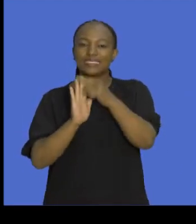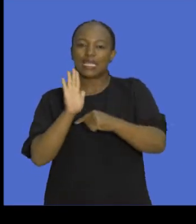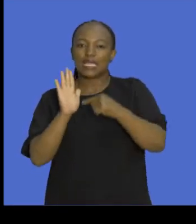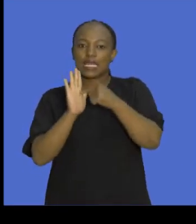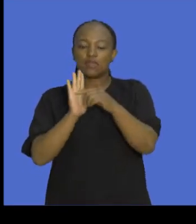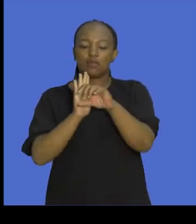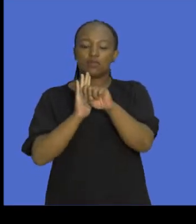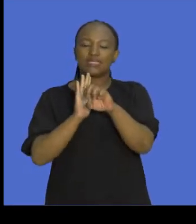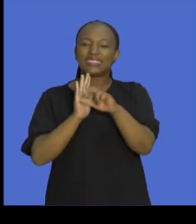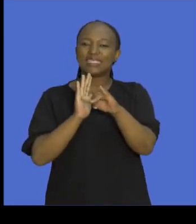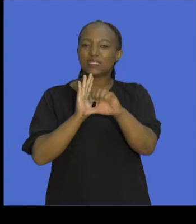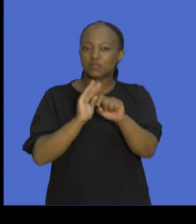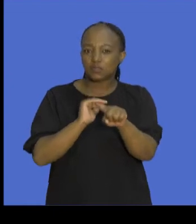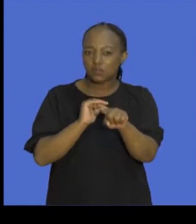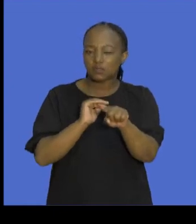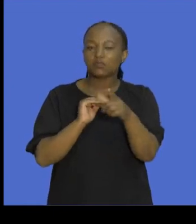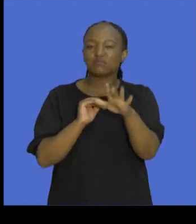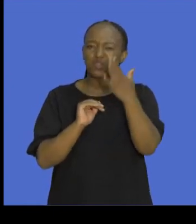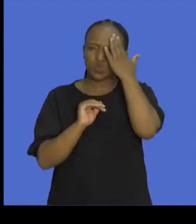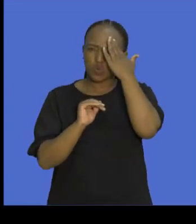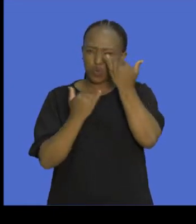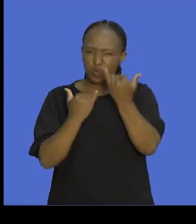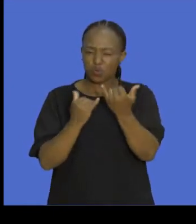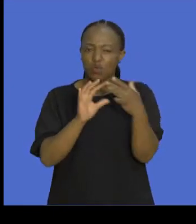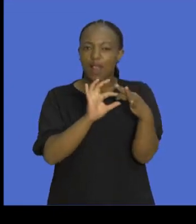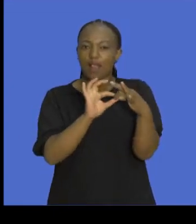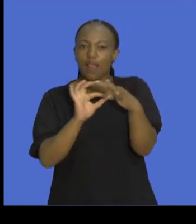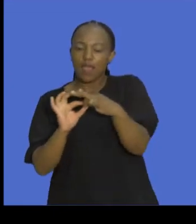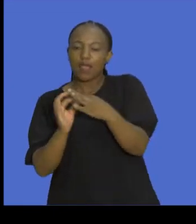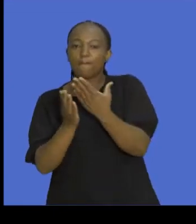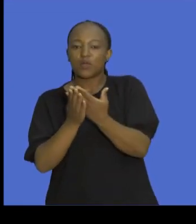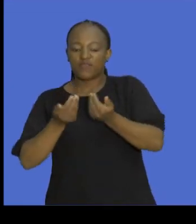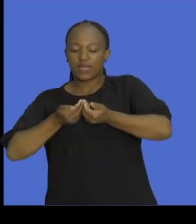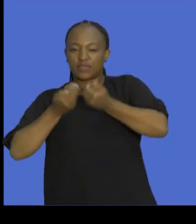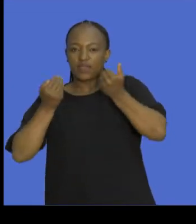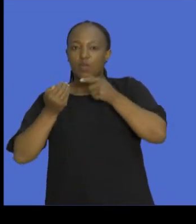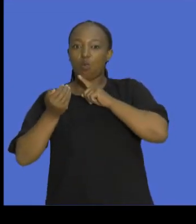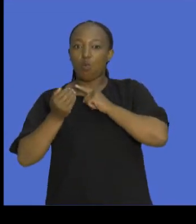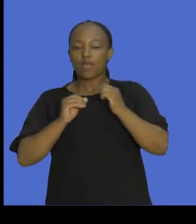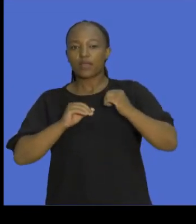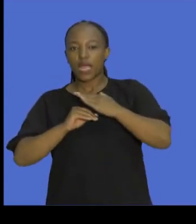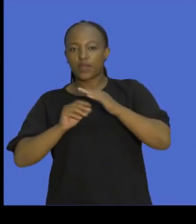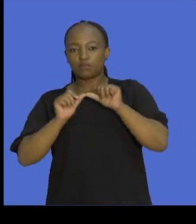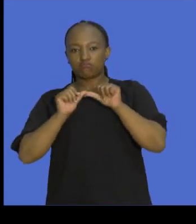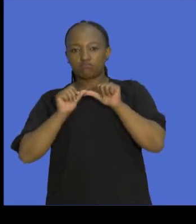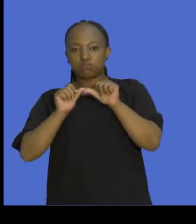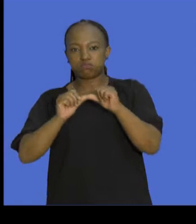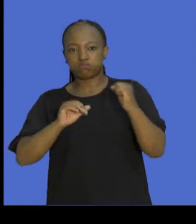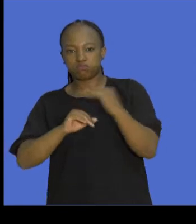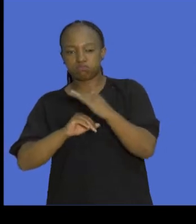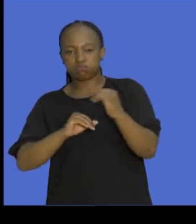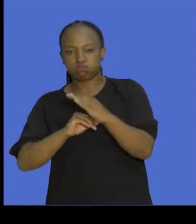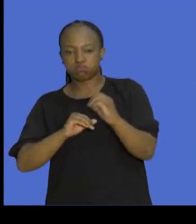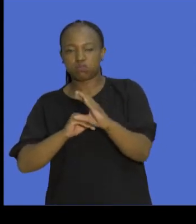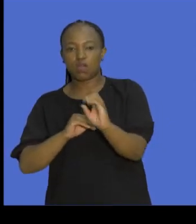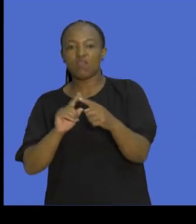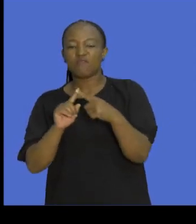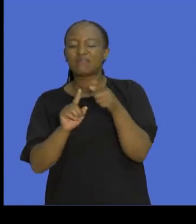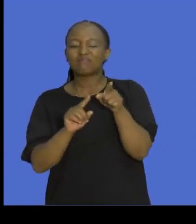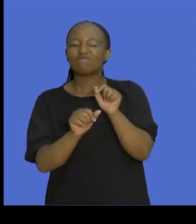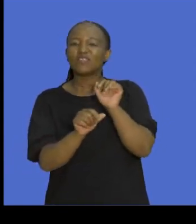recall that it has a lot to do with potential dividers while current remains constant, and exactly what effect does that